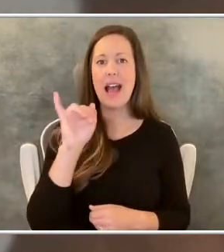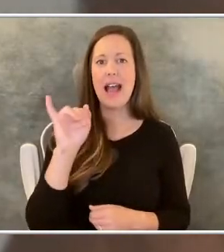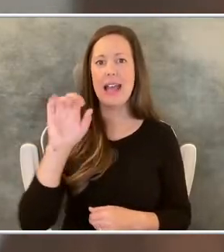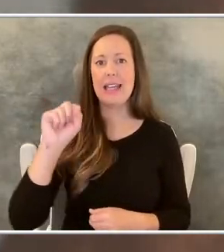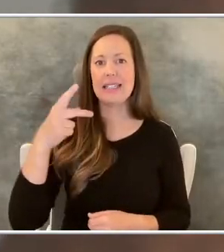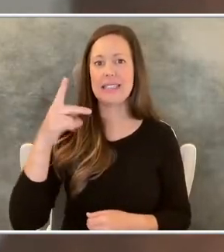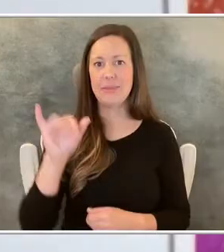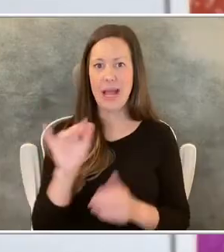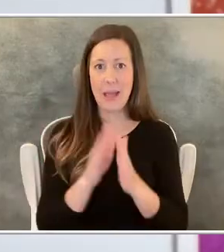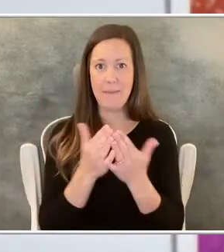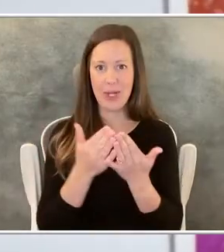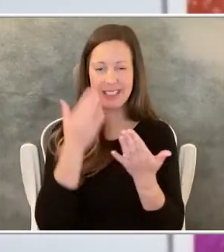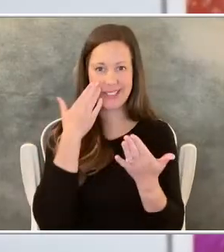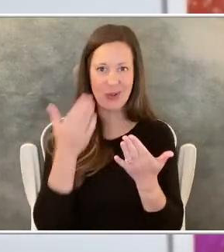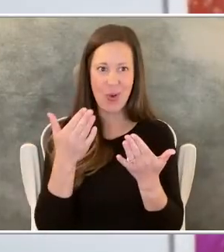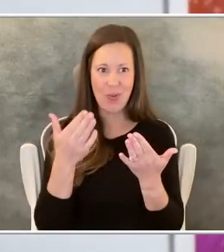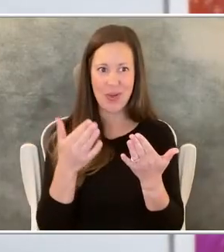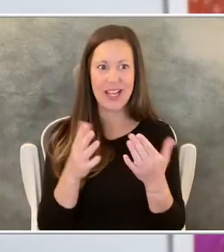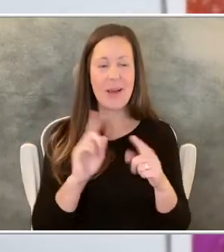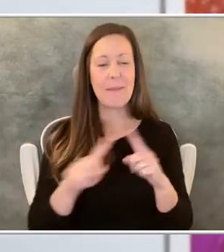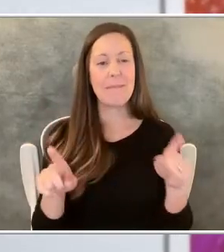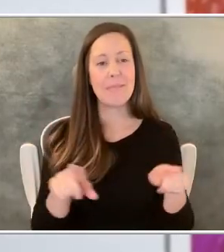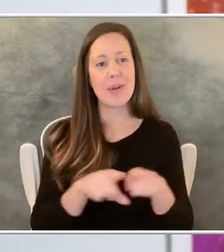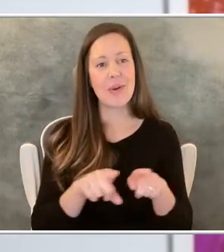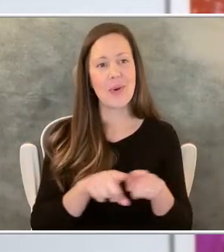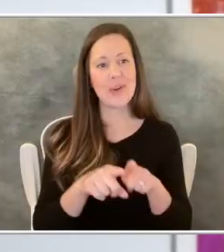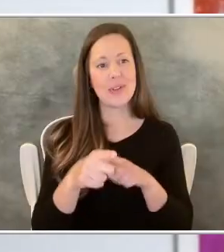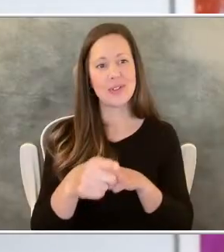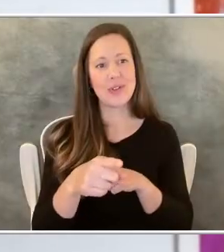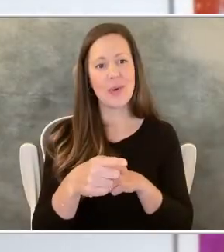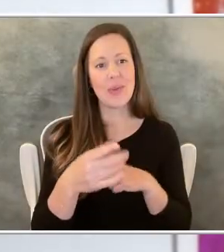riddles, but also the security